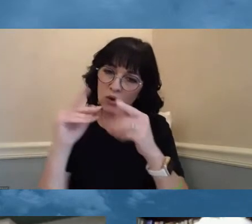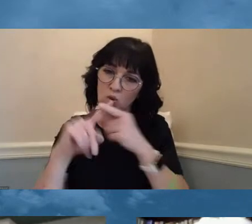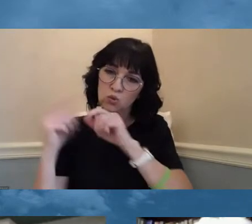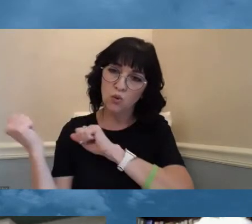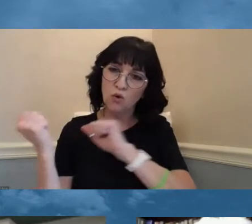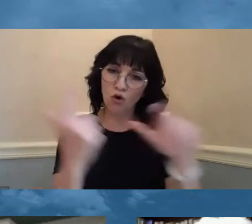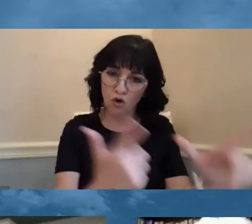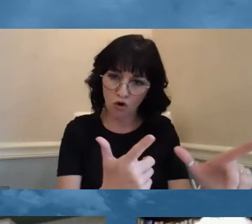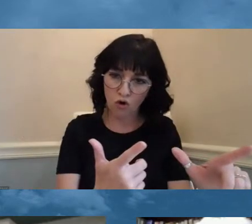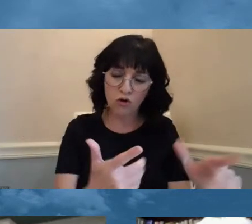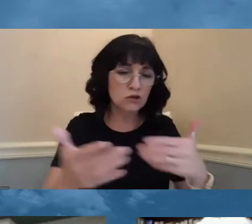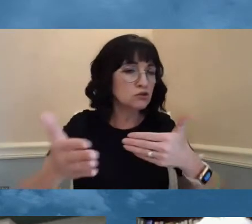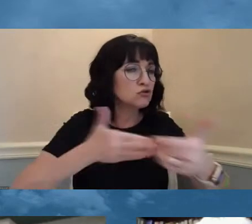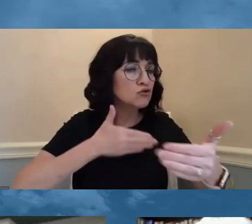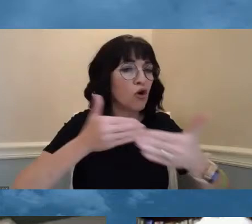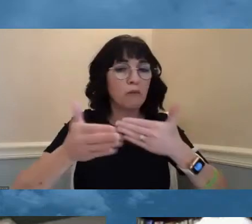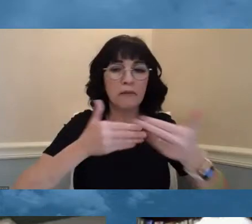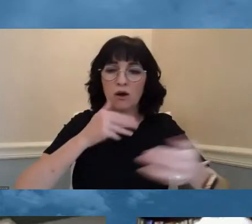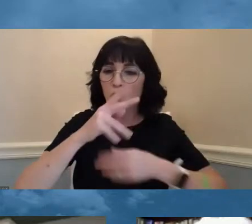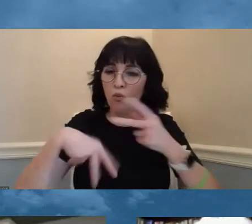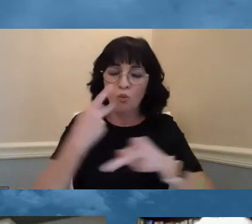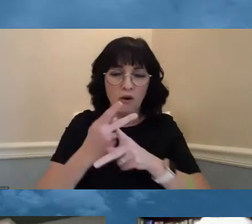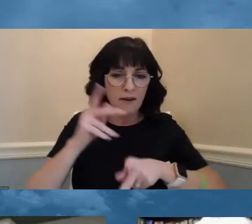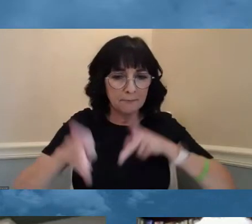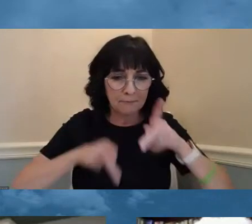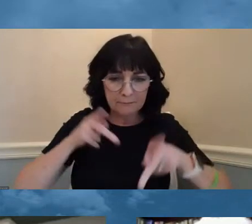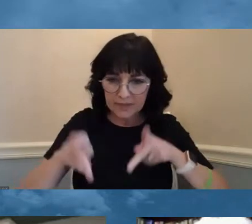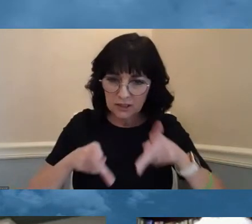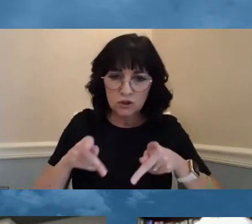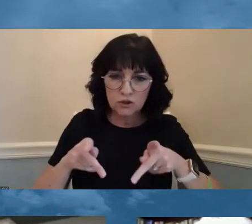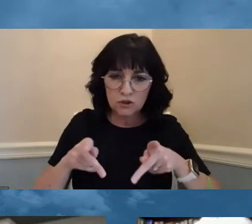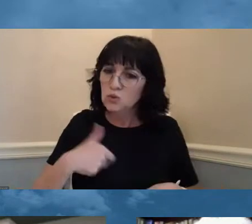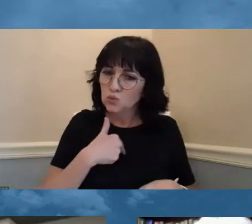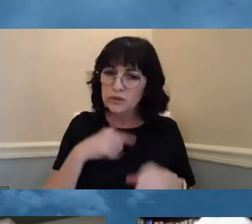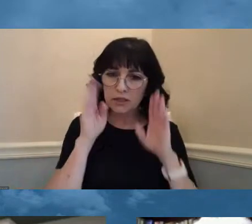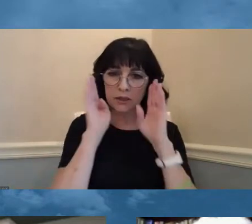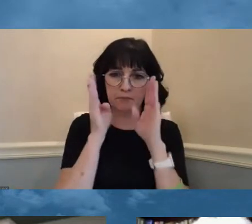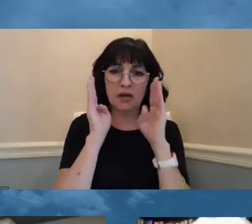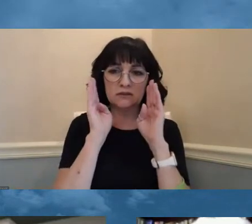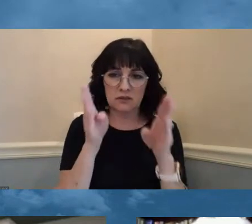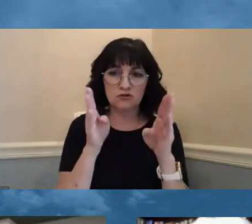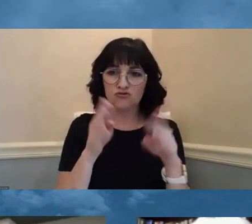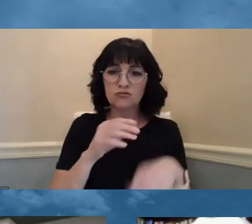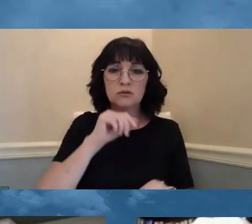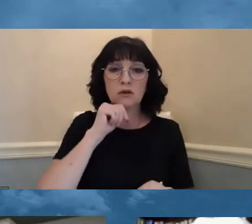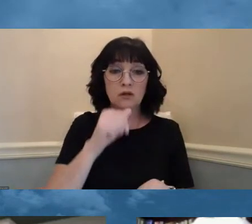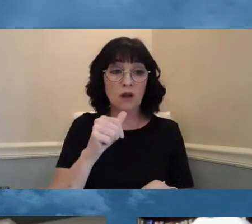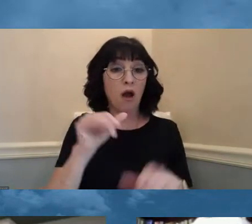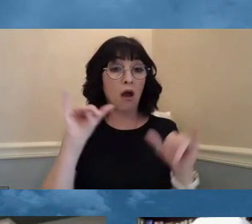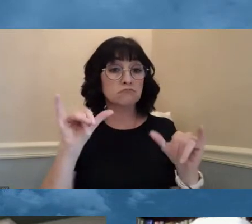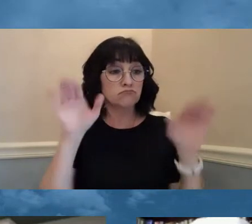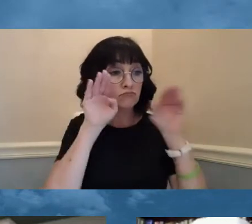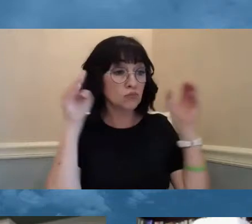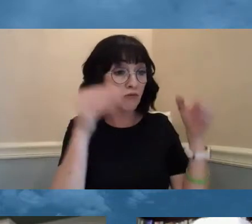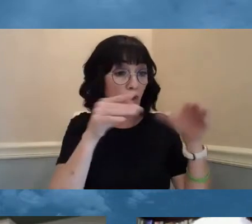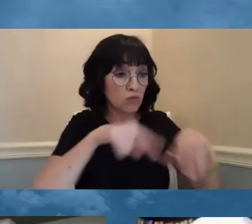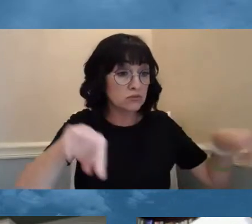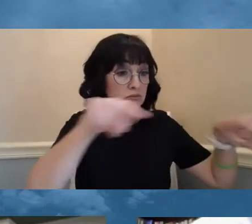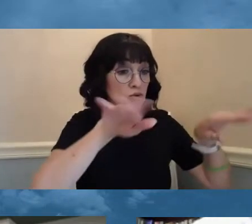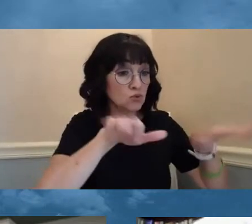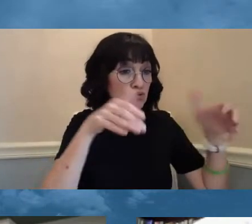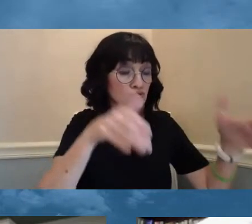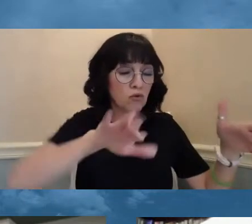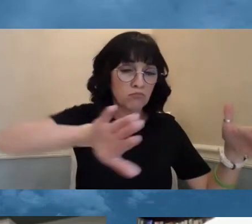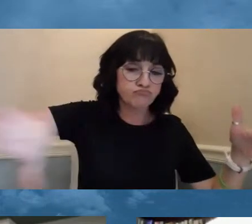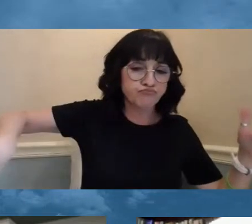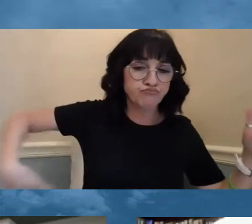the diversity of our state, paying attention, being very intentional about that. And the hardest part is people that are